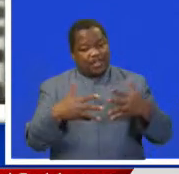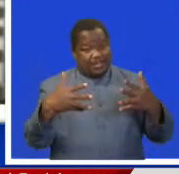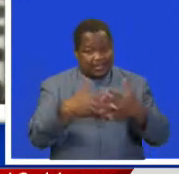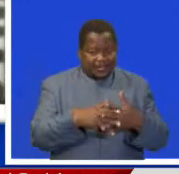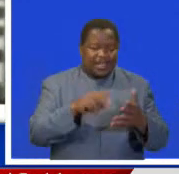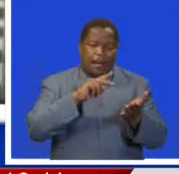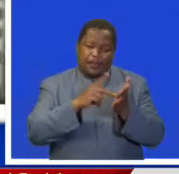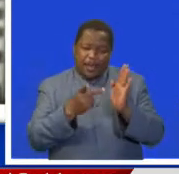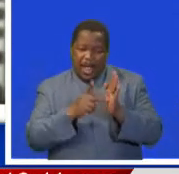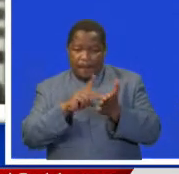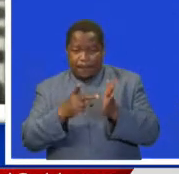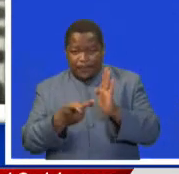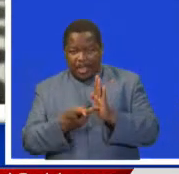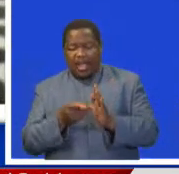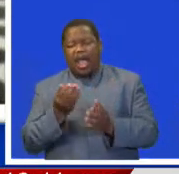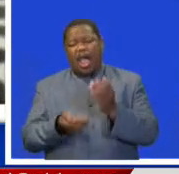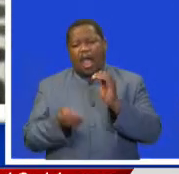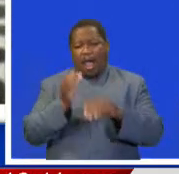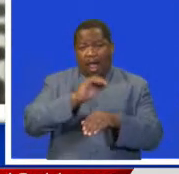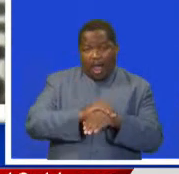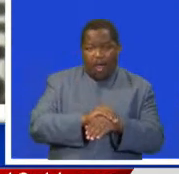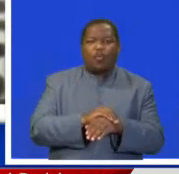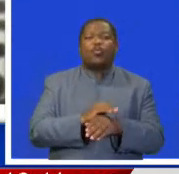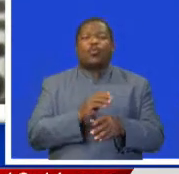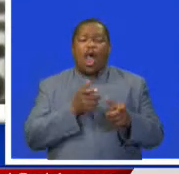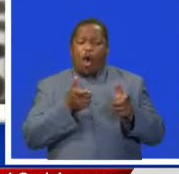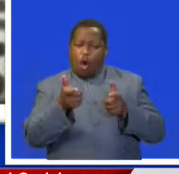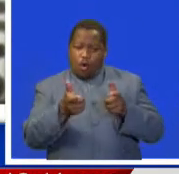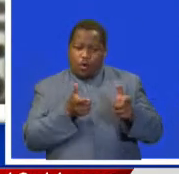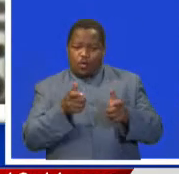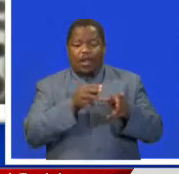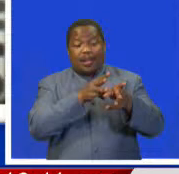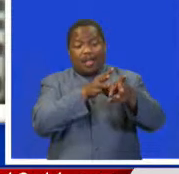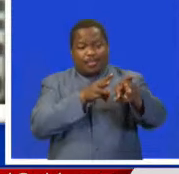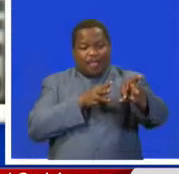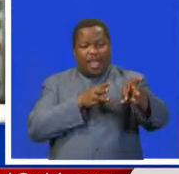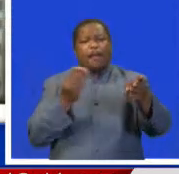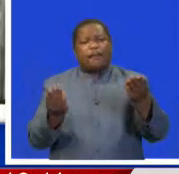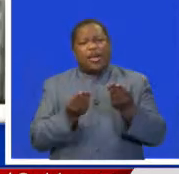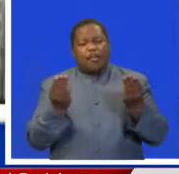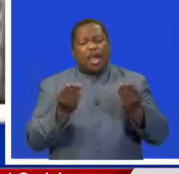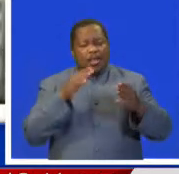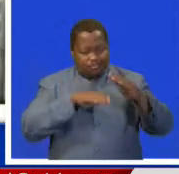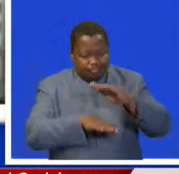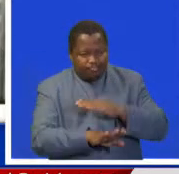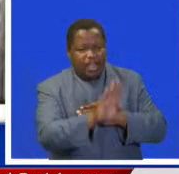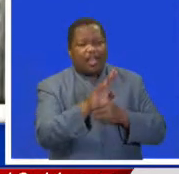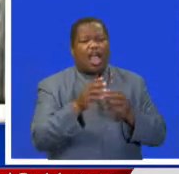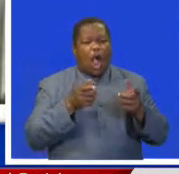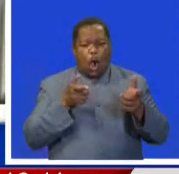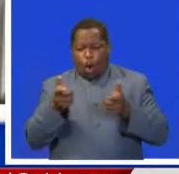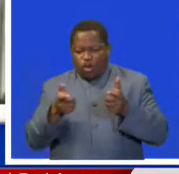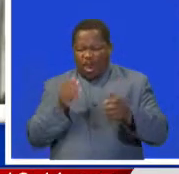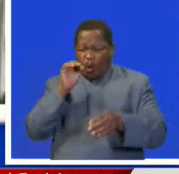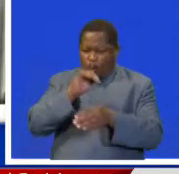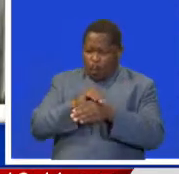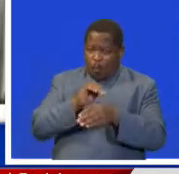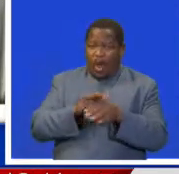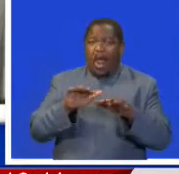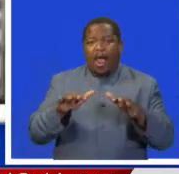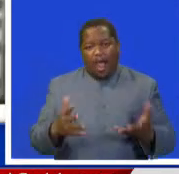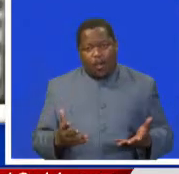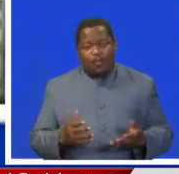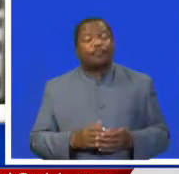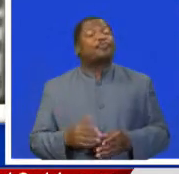masocha kangwayo la ngona alinzele lama informal crossing sesawanika ke uhulumende wanika